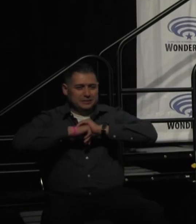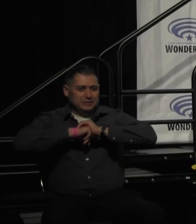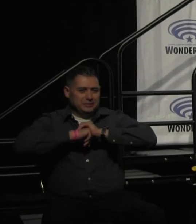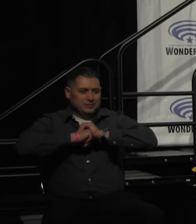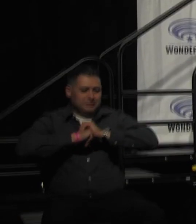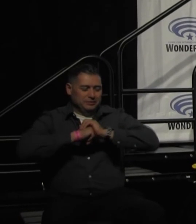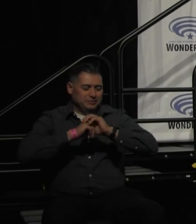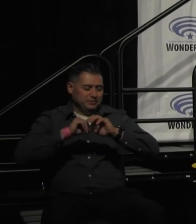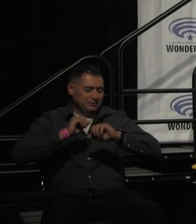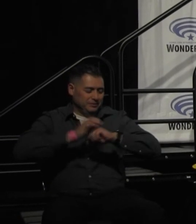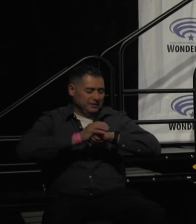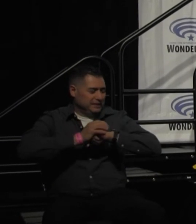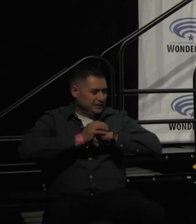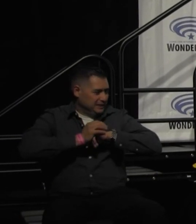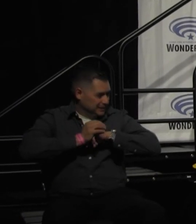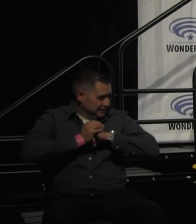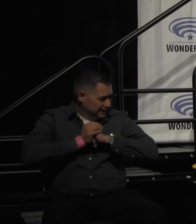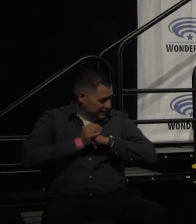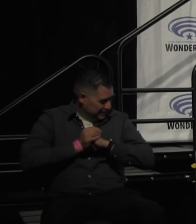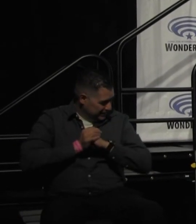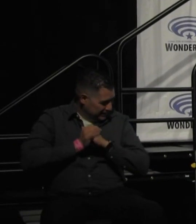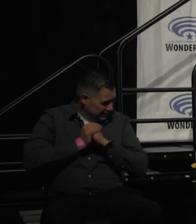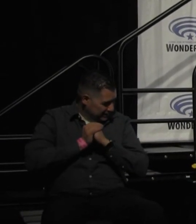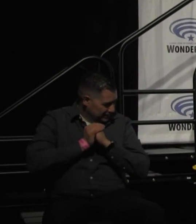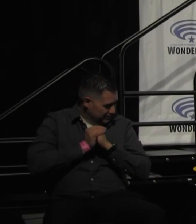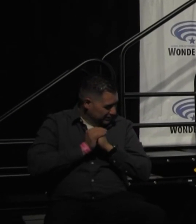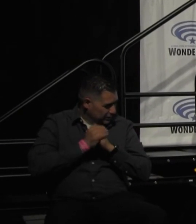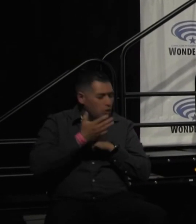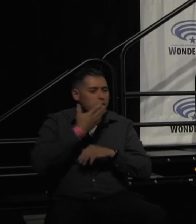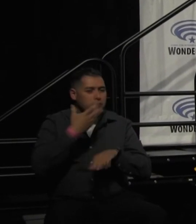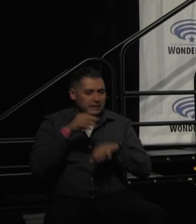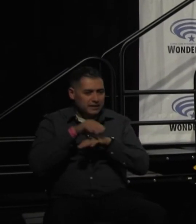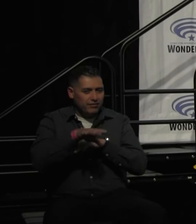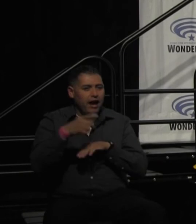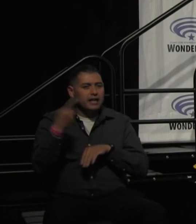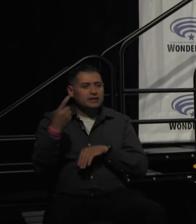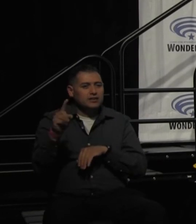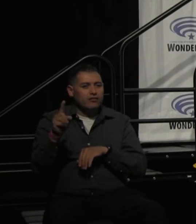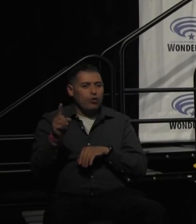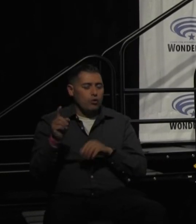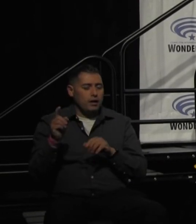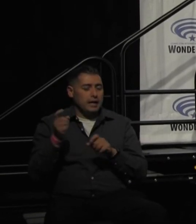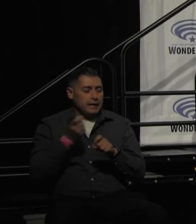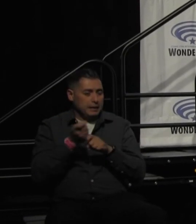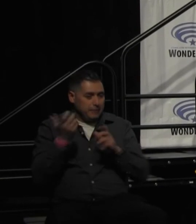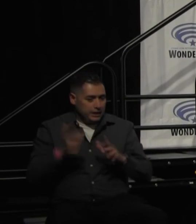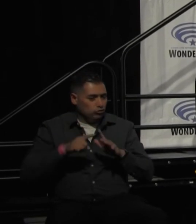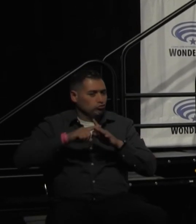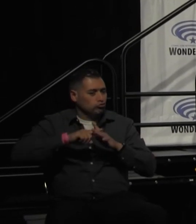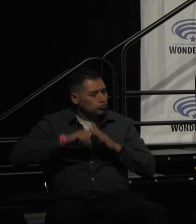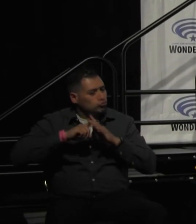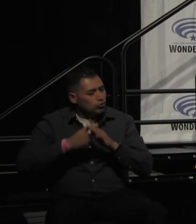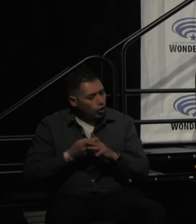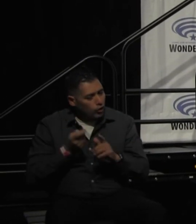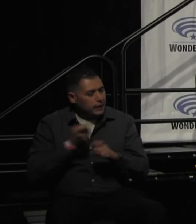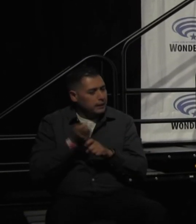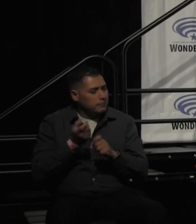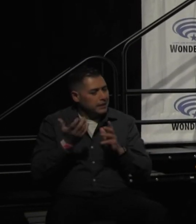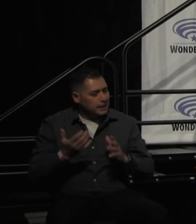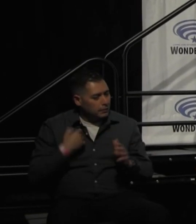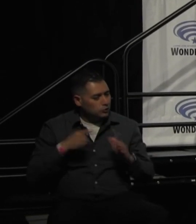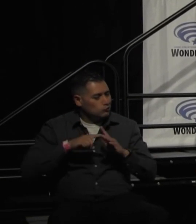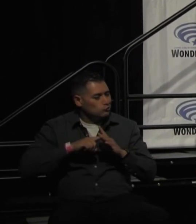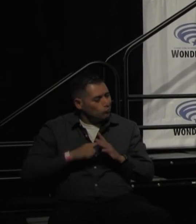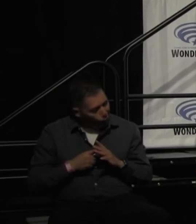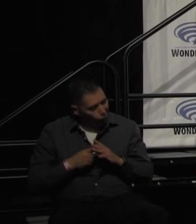I was gonna ask, what's your best advice for starting a comedian? Best advice for what? Starting comedian.